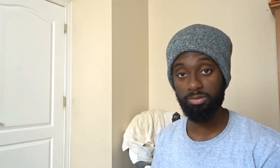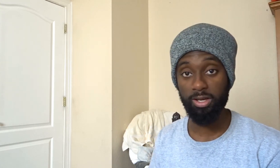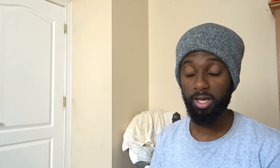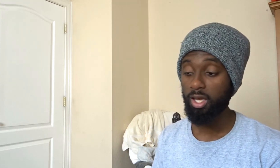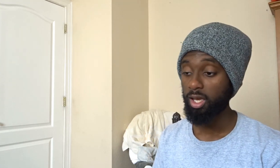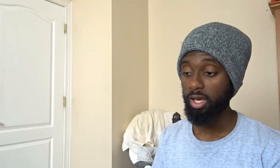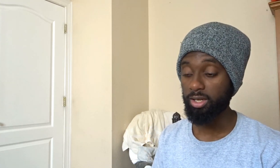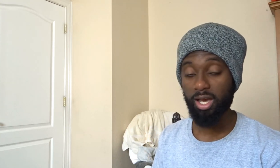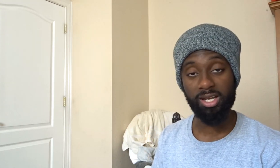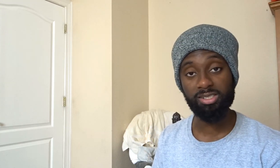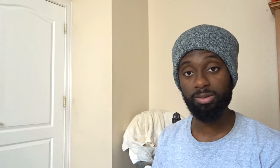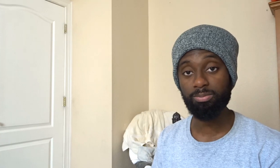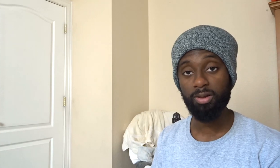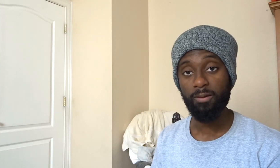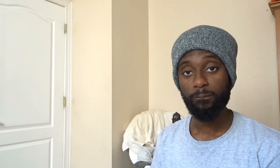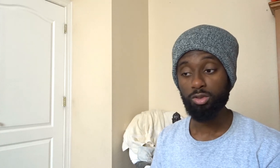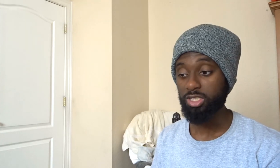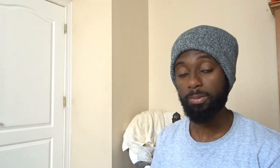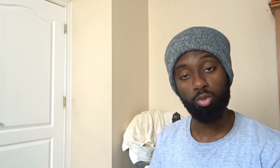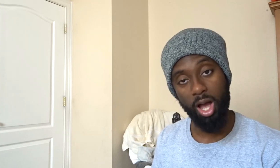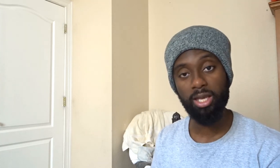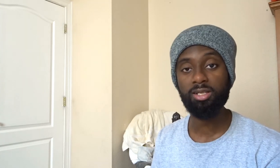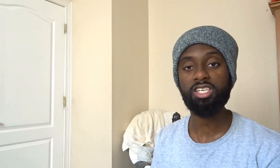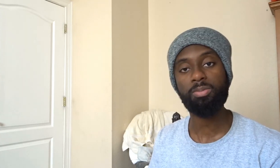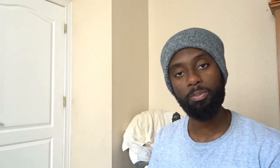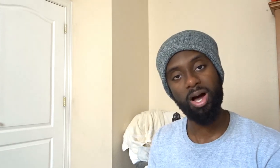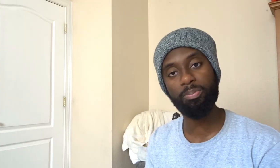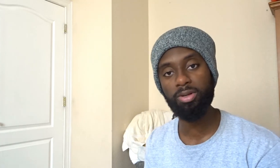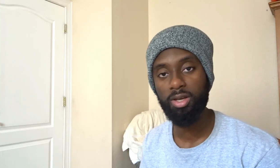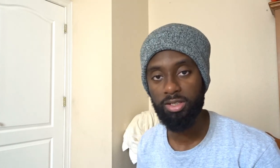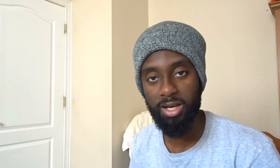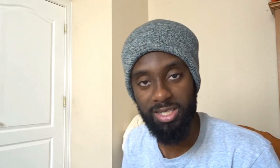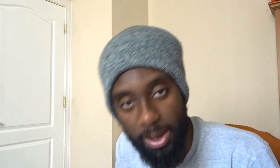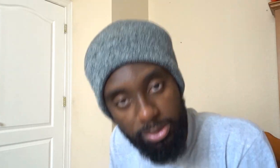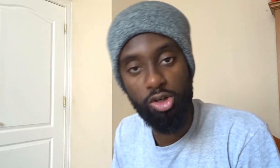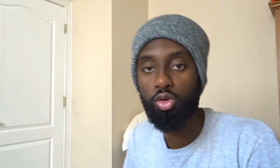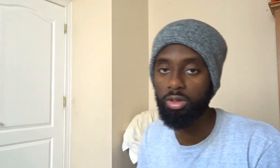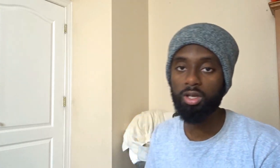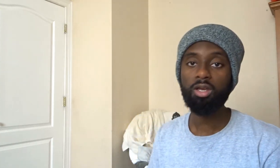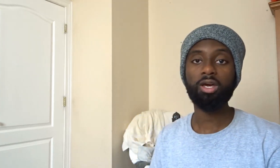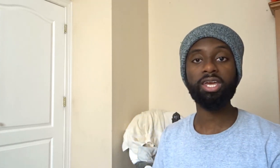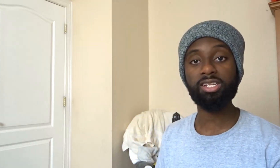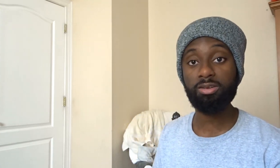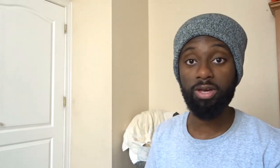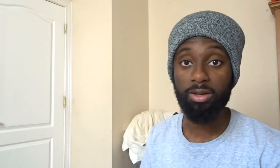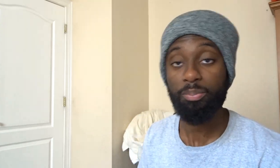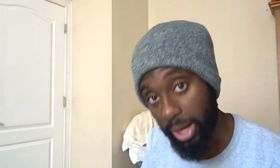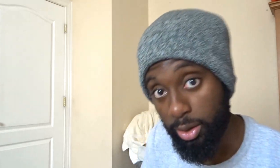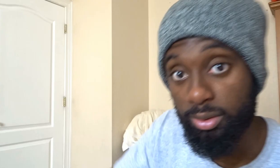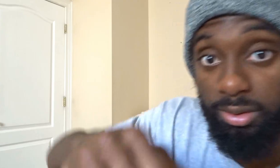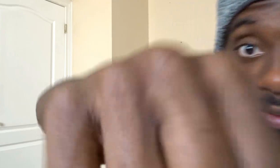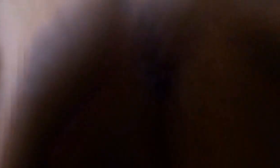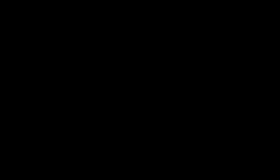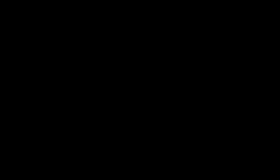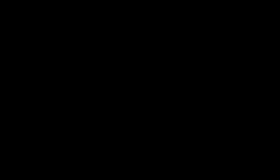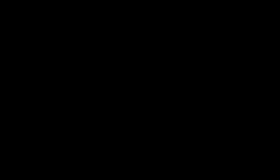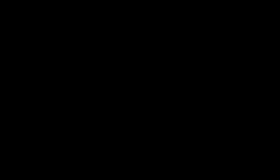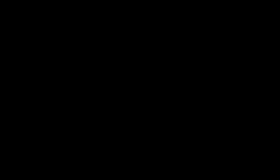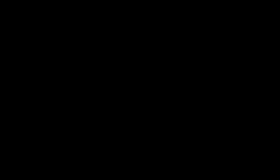EddyEd TV. And yeah, that's it. So let's keep it rocking. Let's keep it popping. Till next episode, EddyEd TV. Bye.